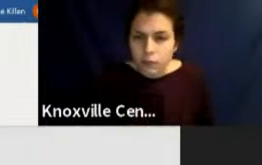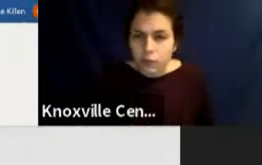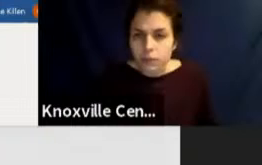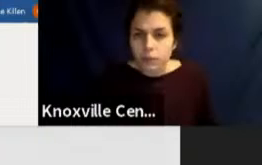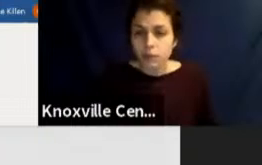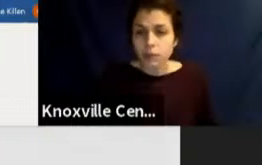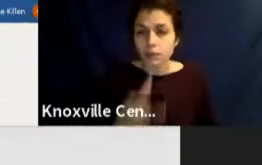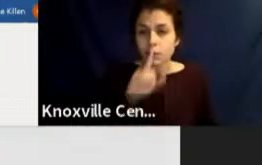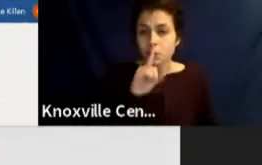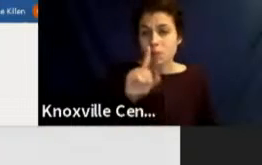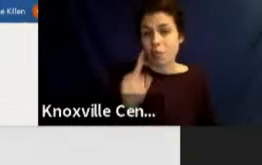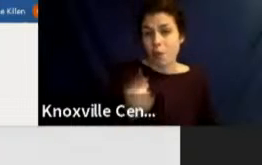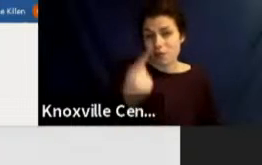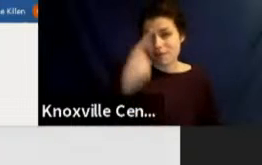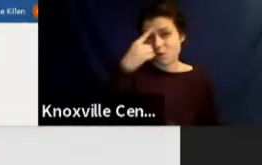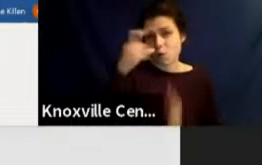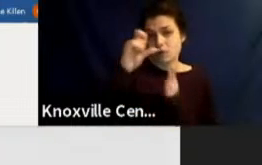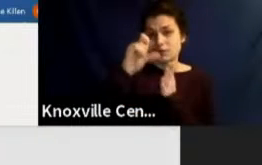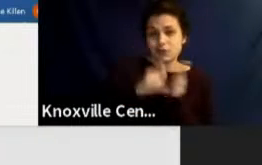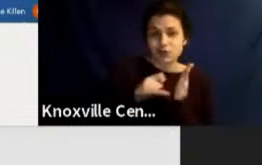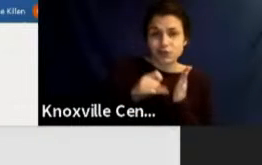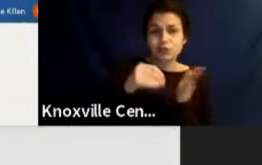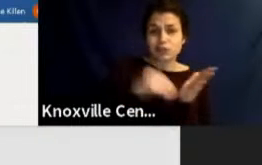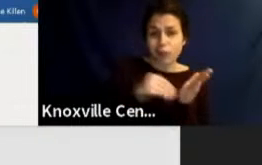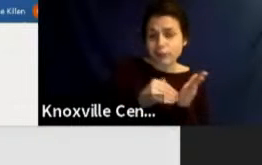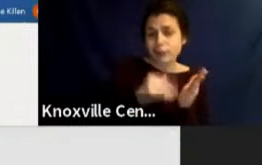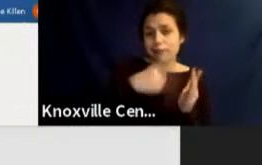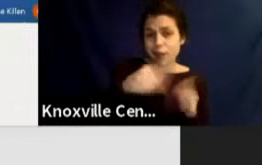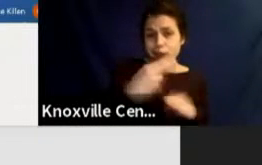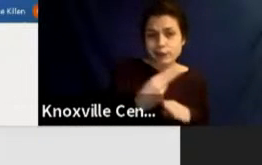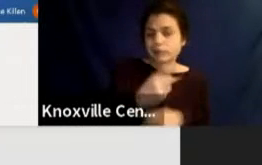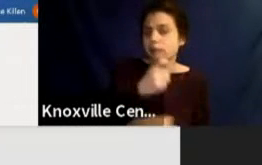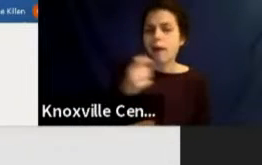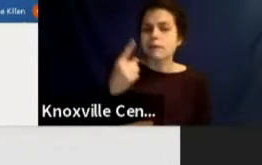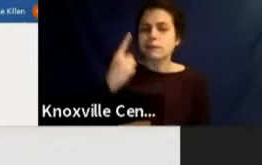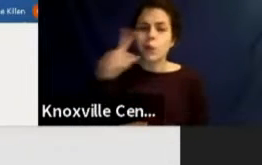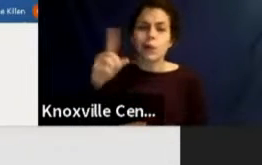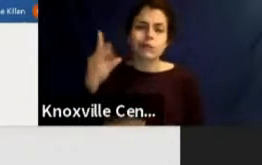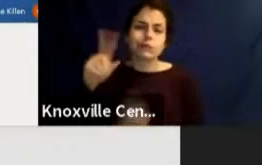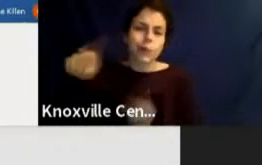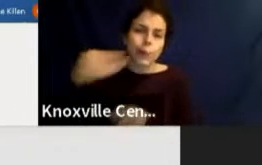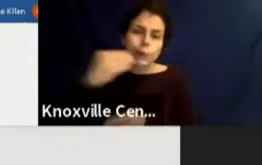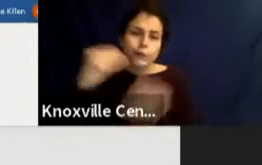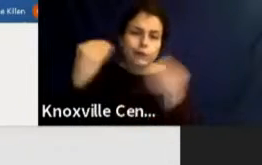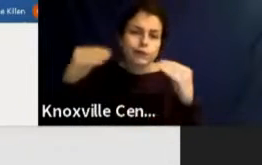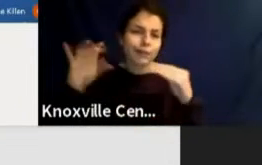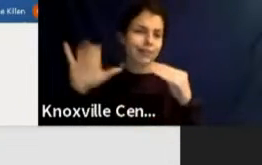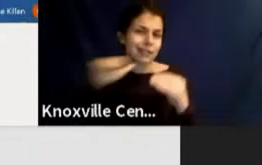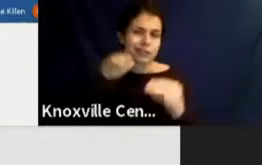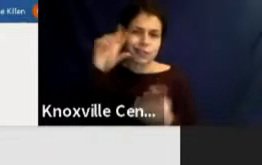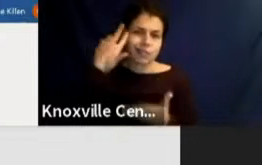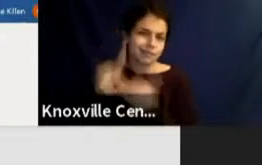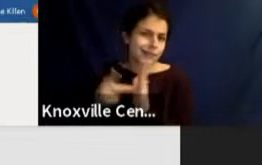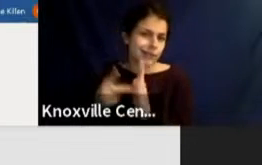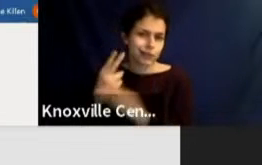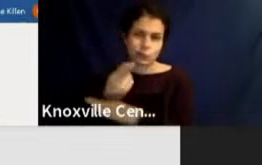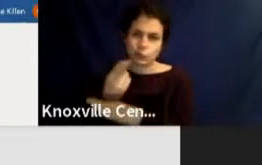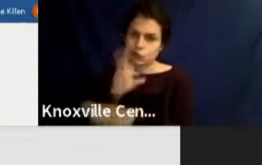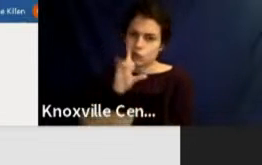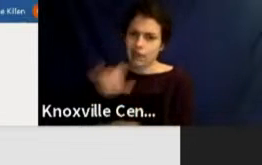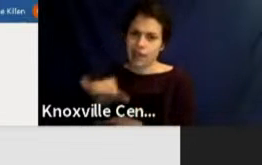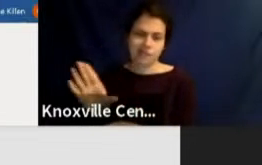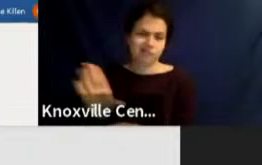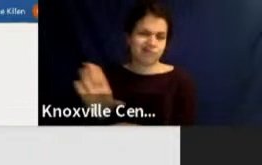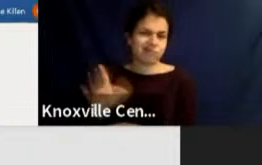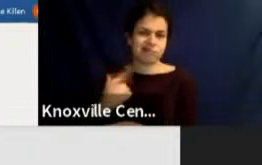not indicated for general public wearing when you're out grocery shopping. It's just, that's not the intended use of those masks. So I would